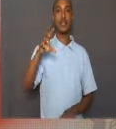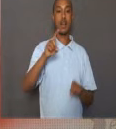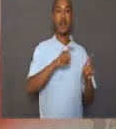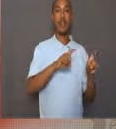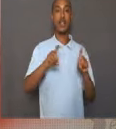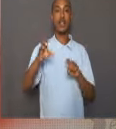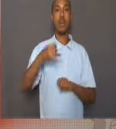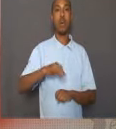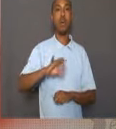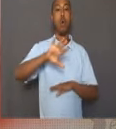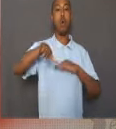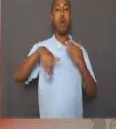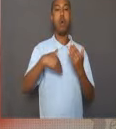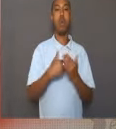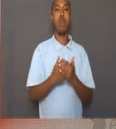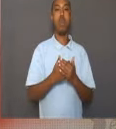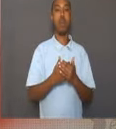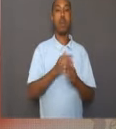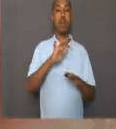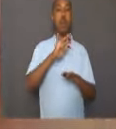research all over the world.